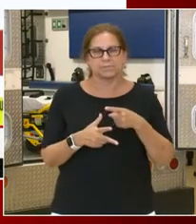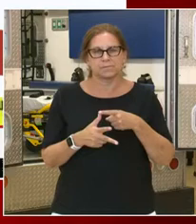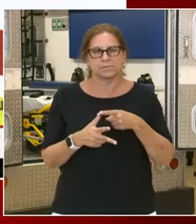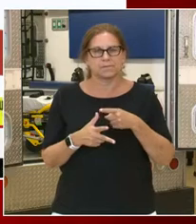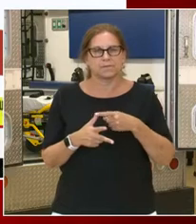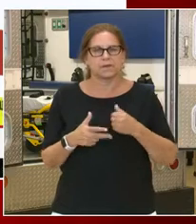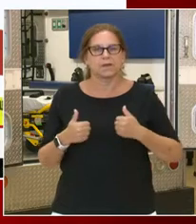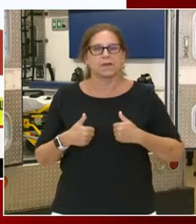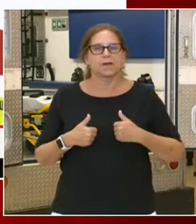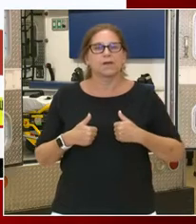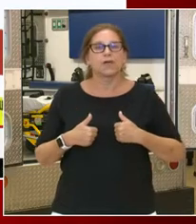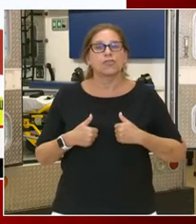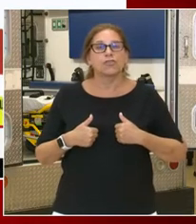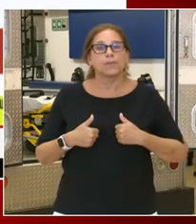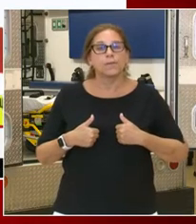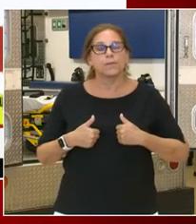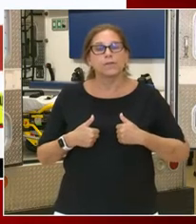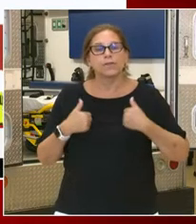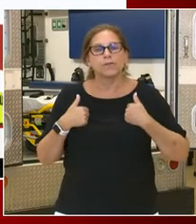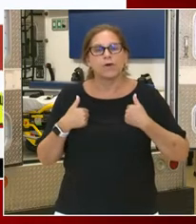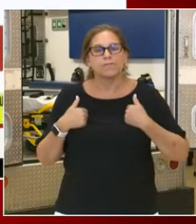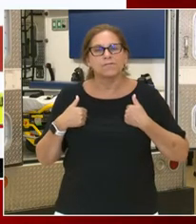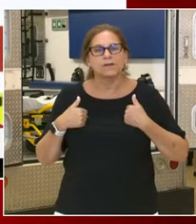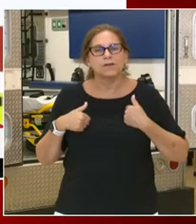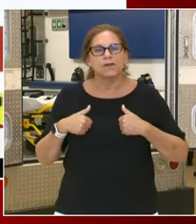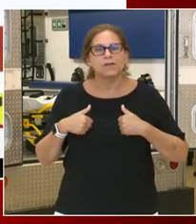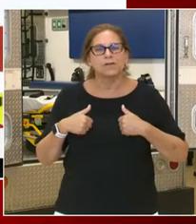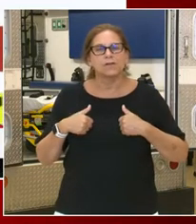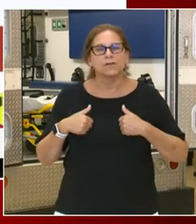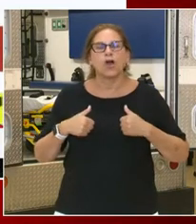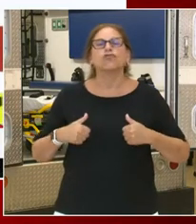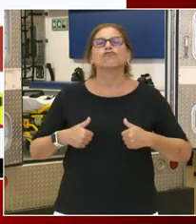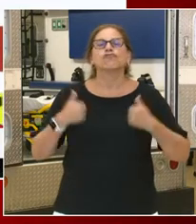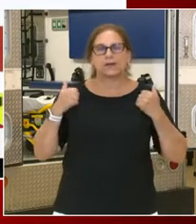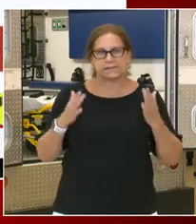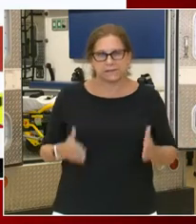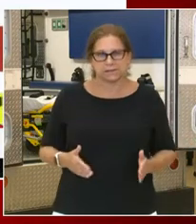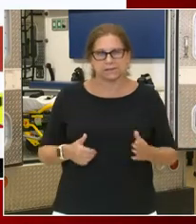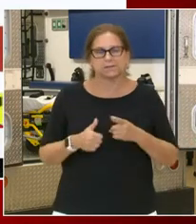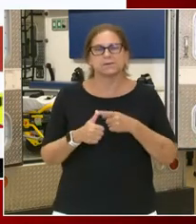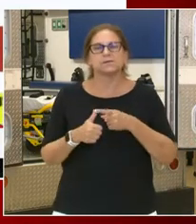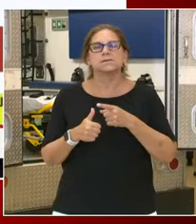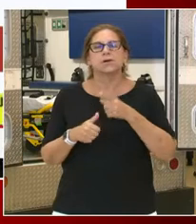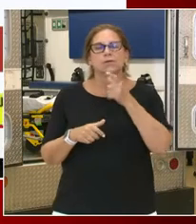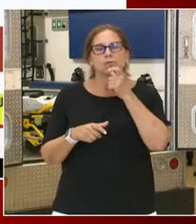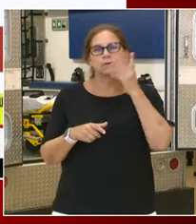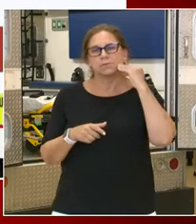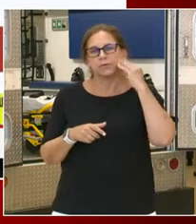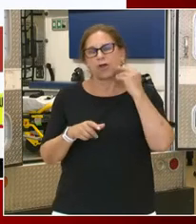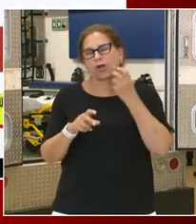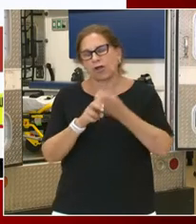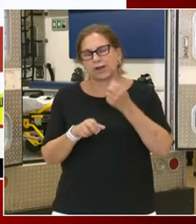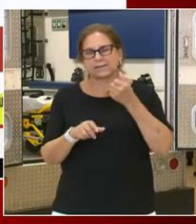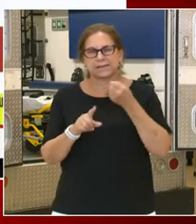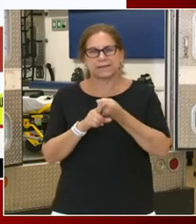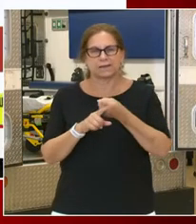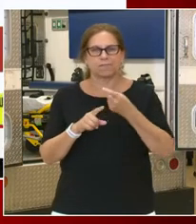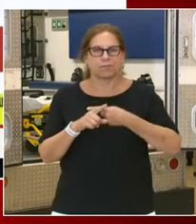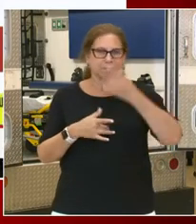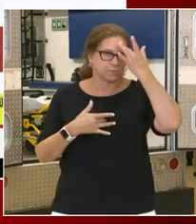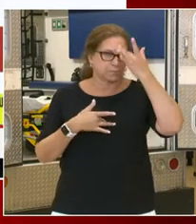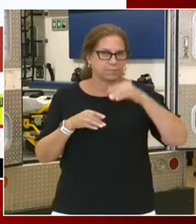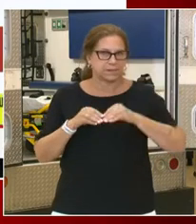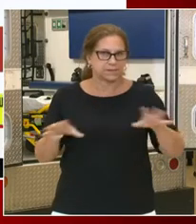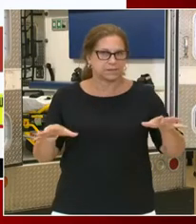that have been hardest hit during this pandemic. We've talked before about women who've experienced 5 times